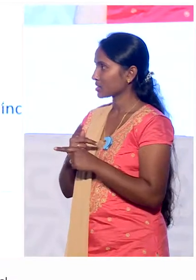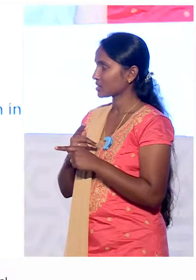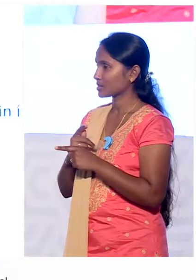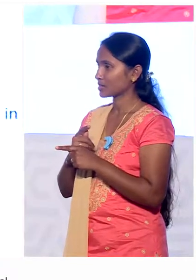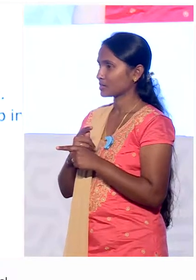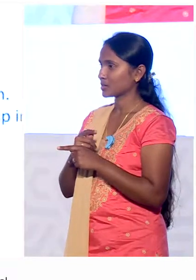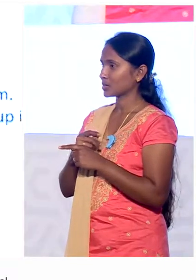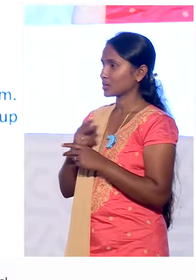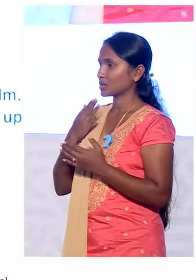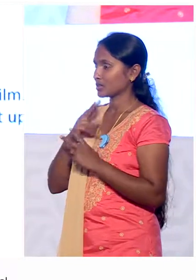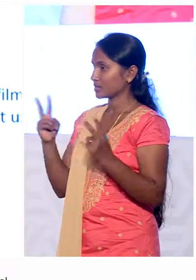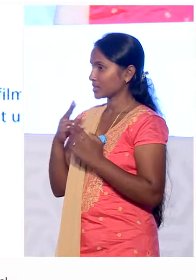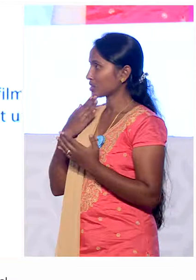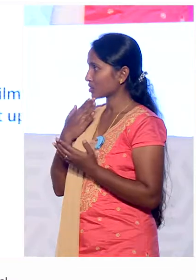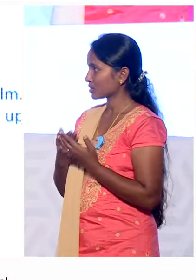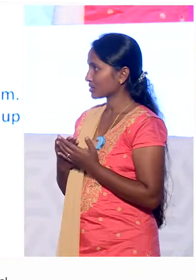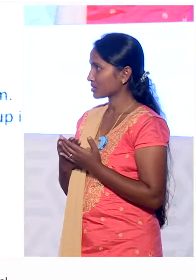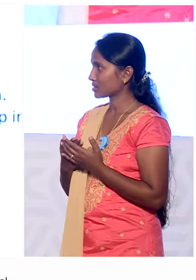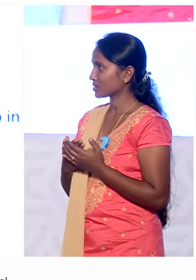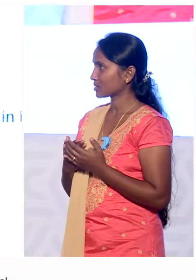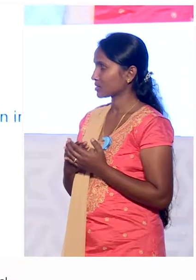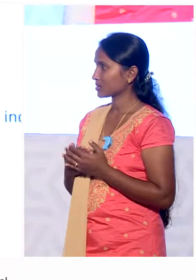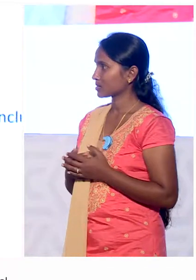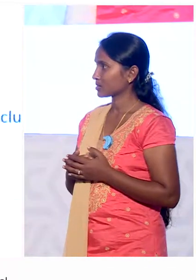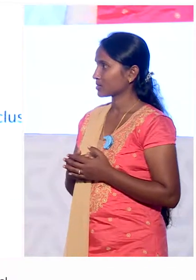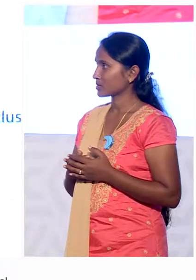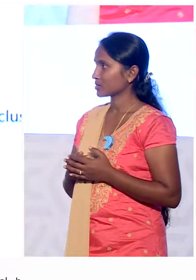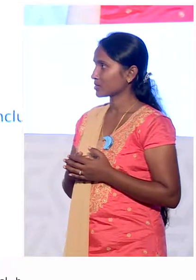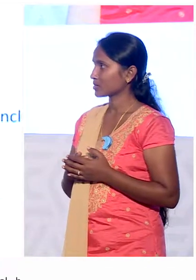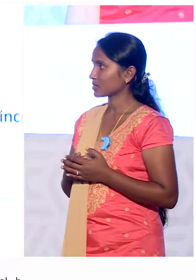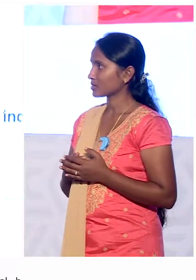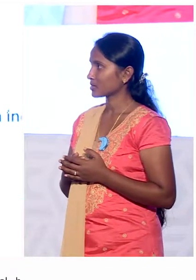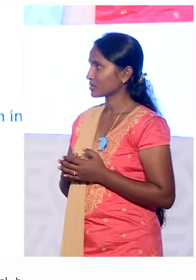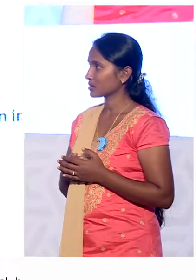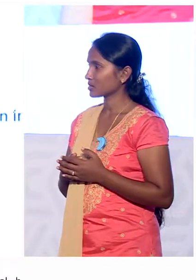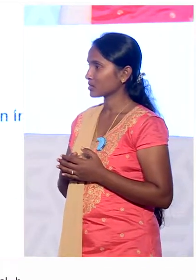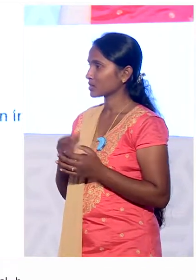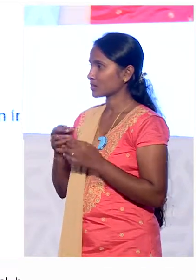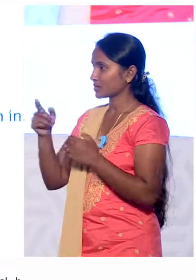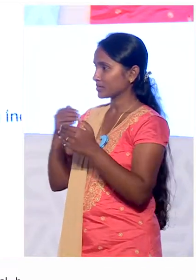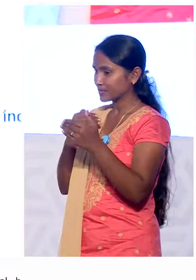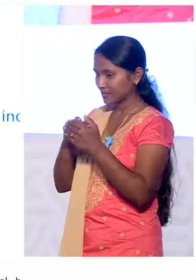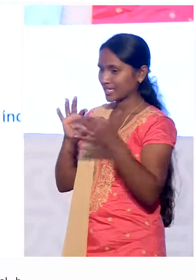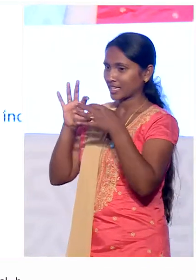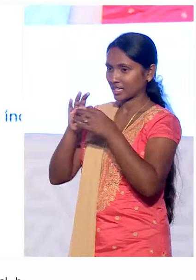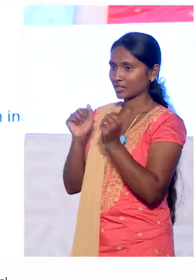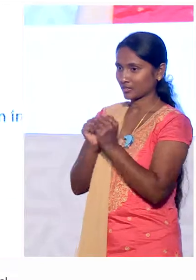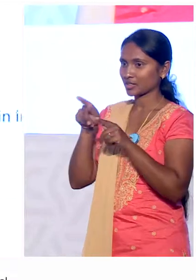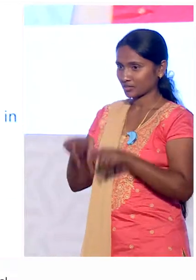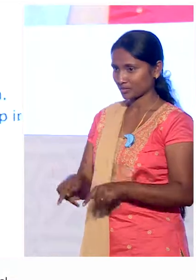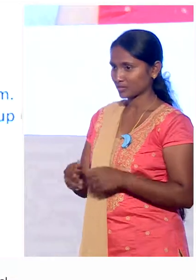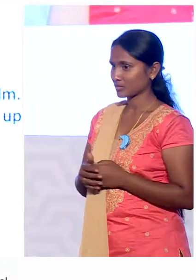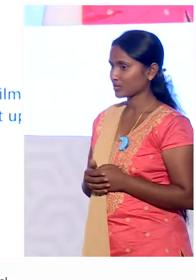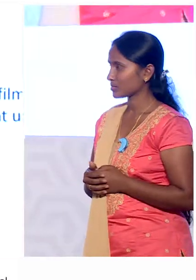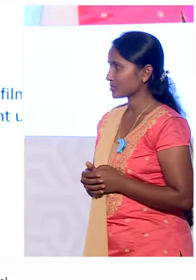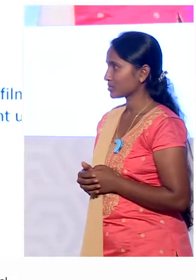awesomely intelligent on a meta level, even if you couldn't quite connect with them as a neurotypical person. So